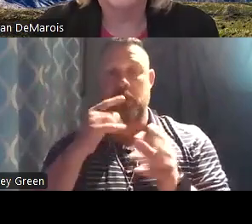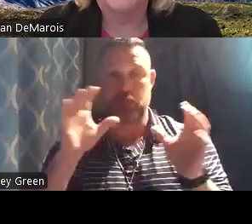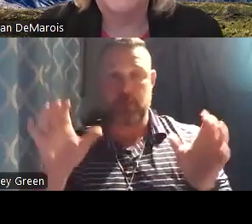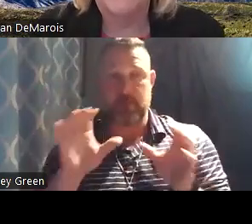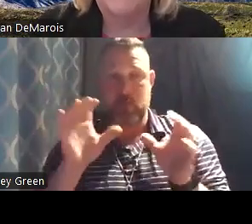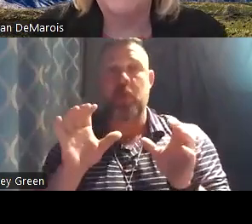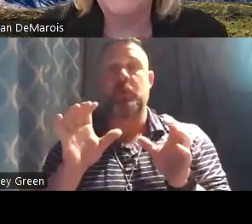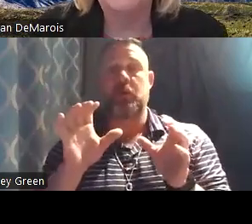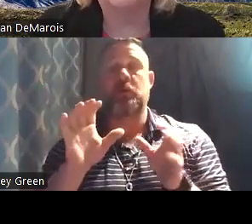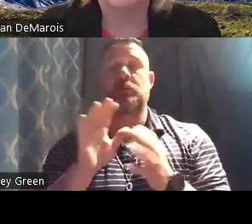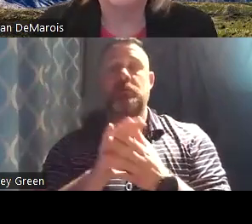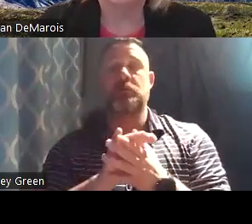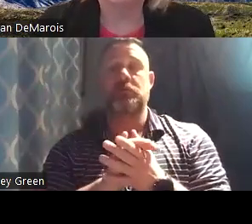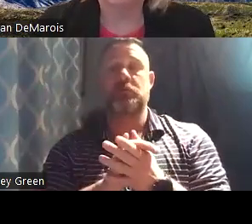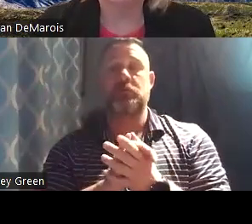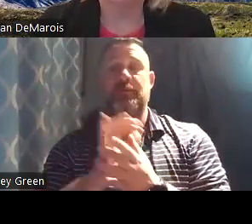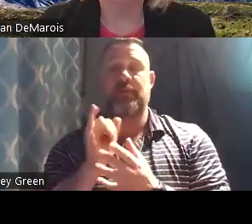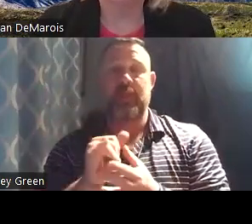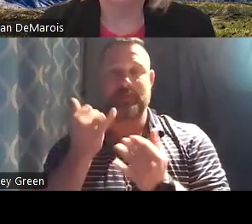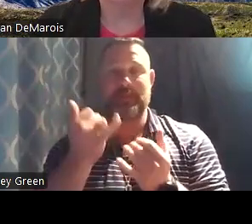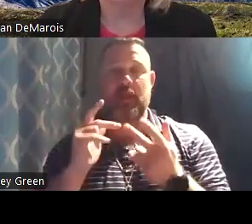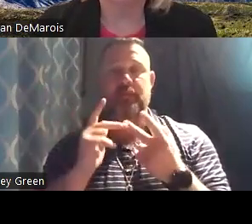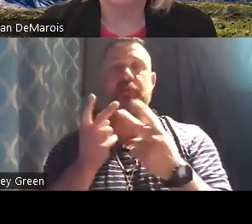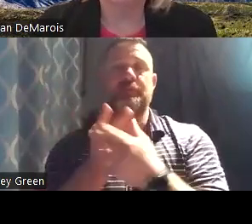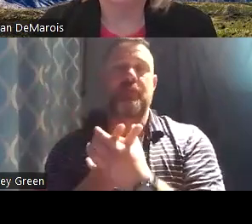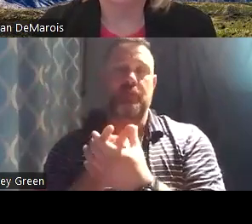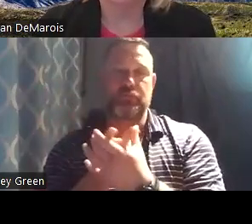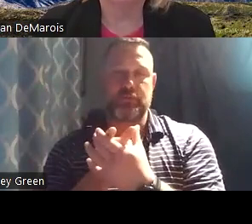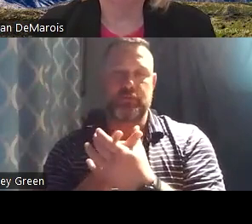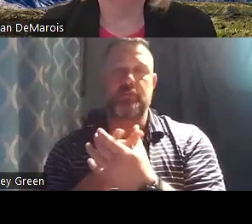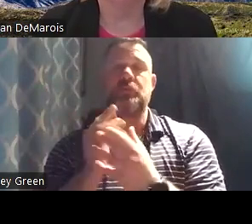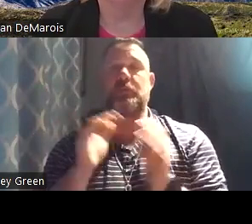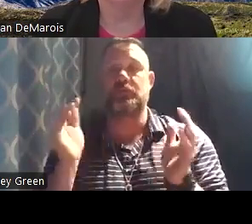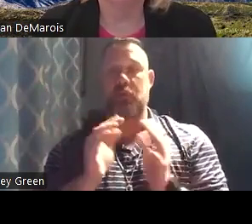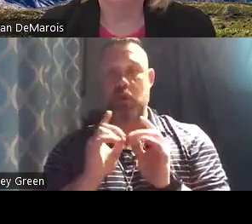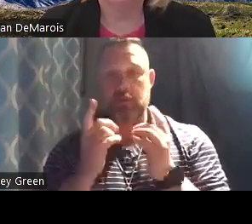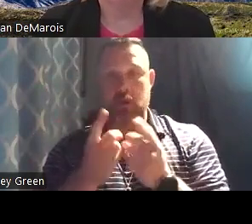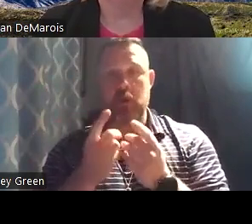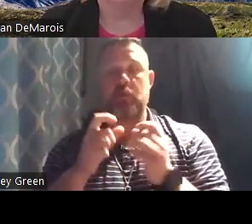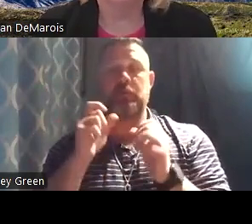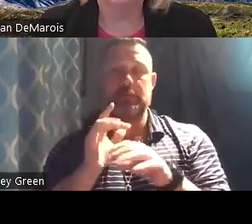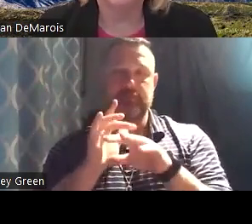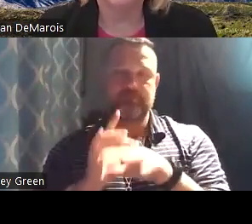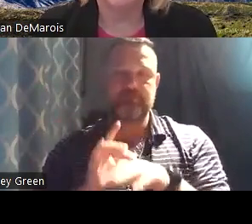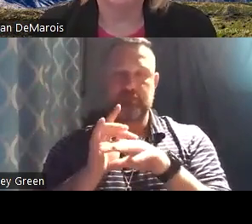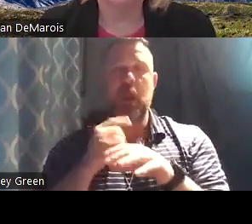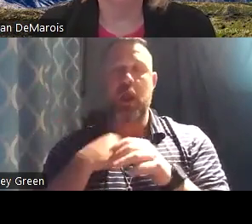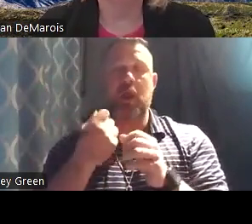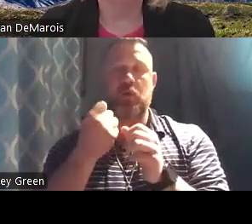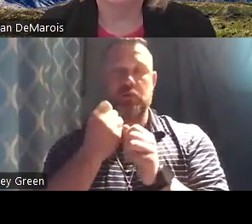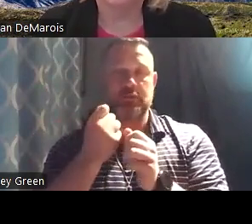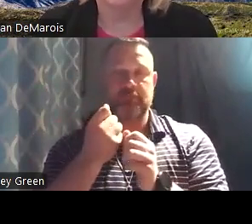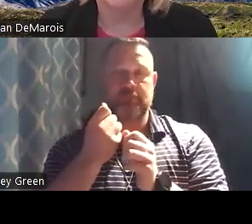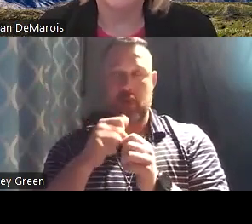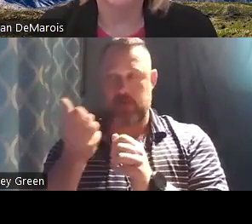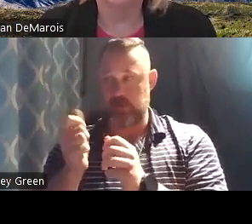performance is partnership. And so we realize as a small department, we need to leverage our sister